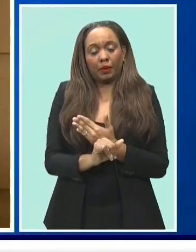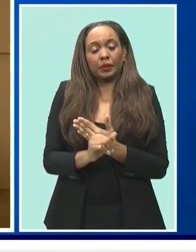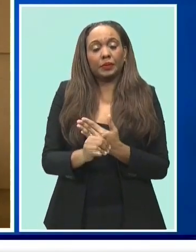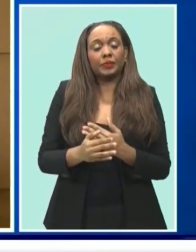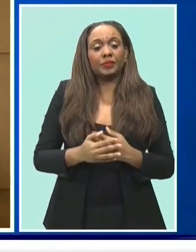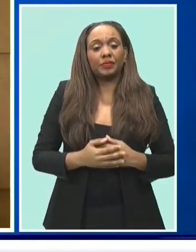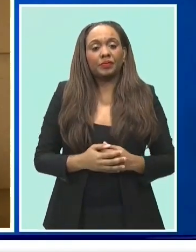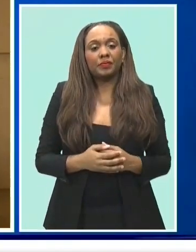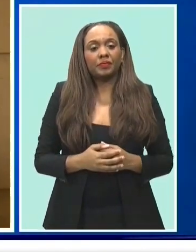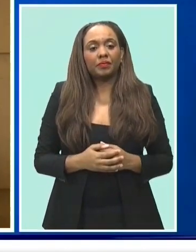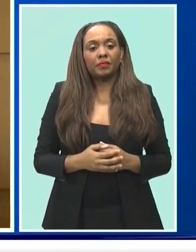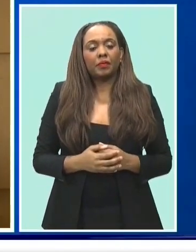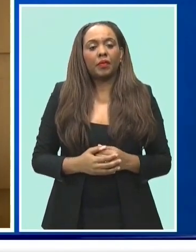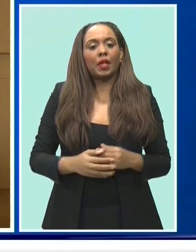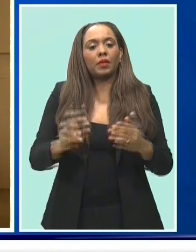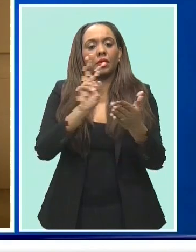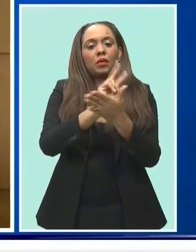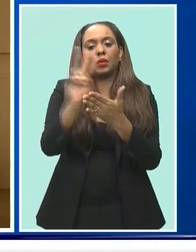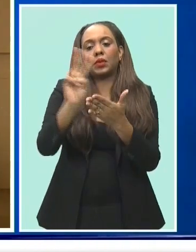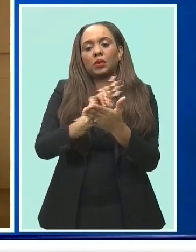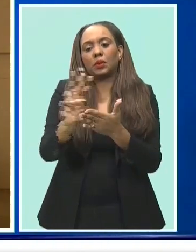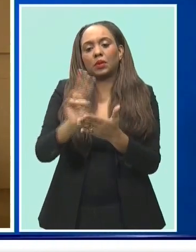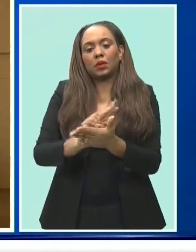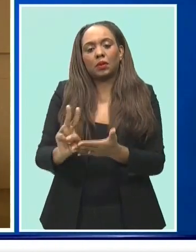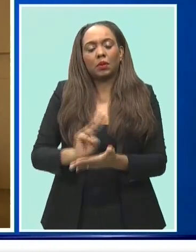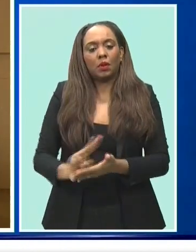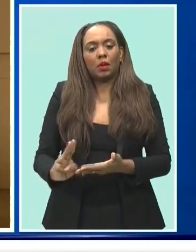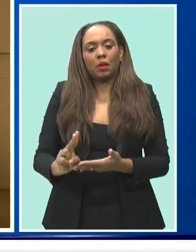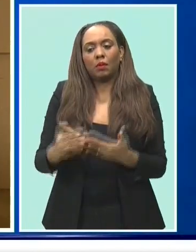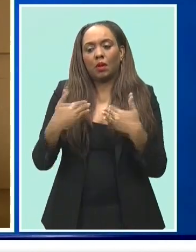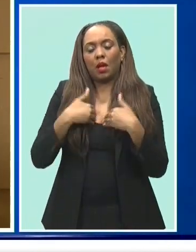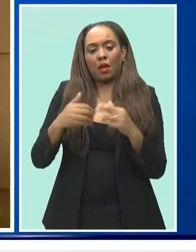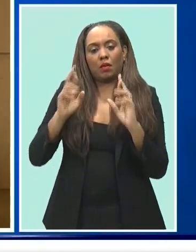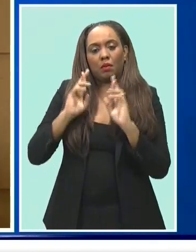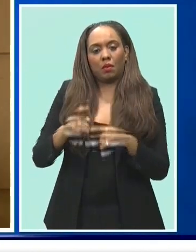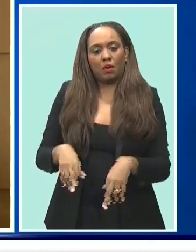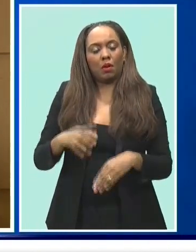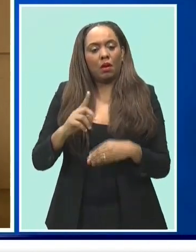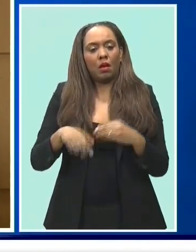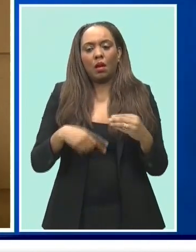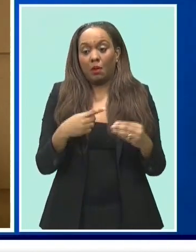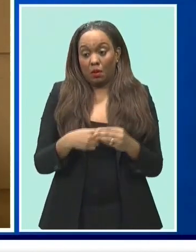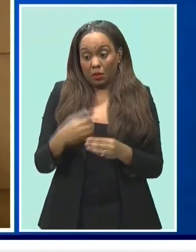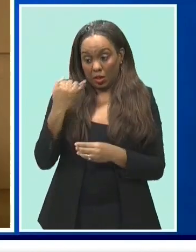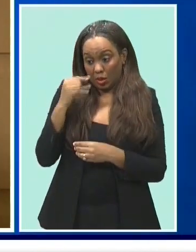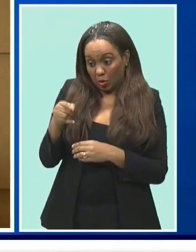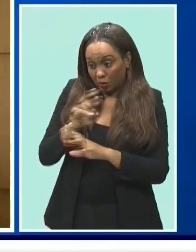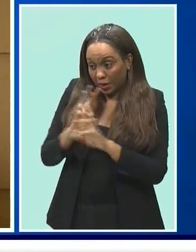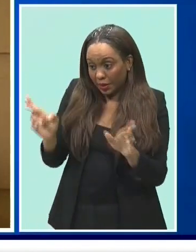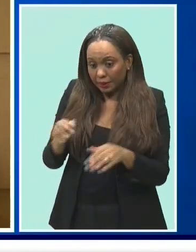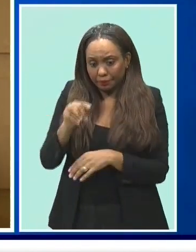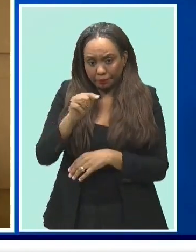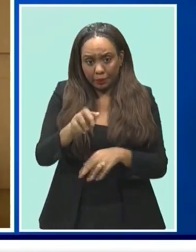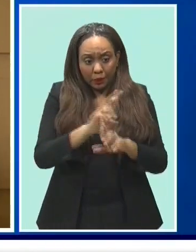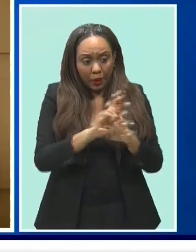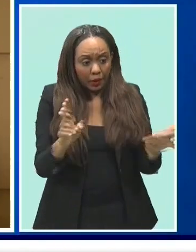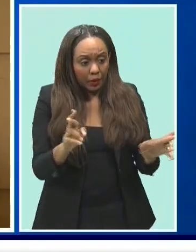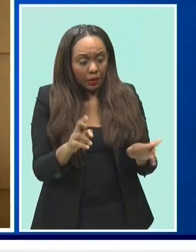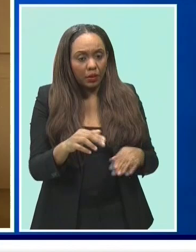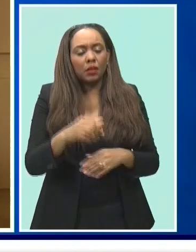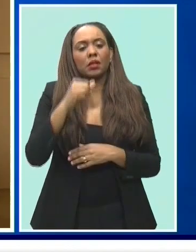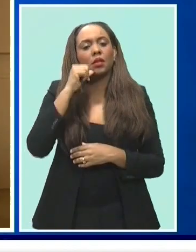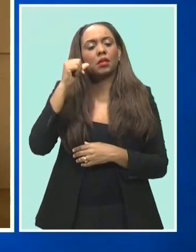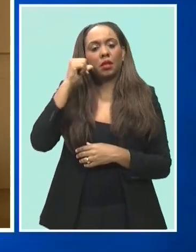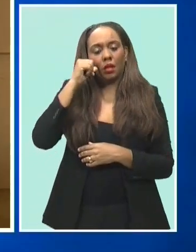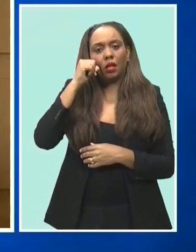every fortnight we would have reports from our station as to their state of readiness. Yesterday, prior to